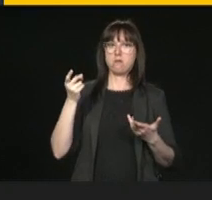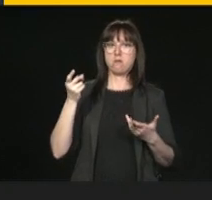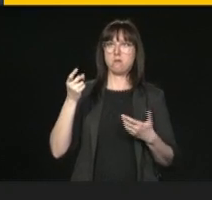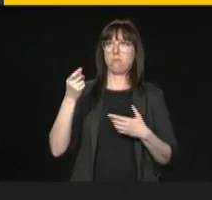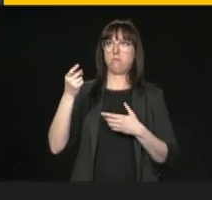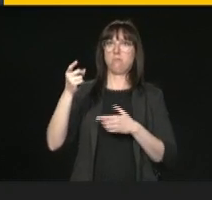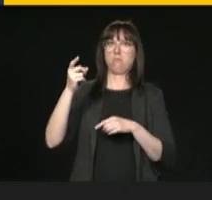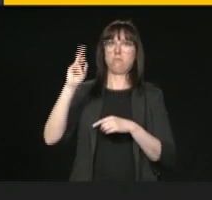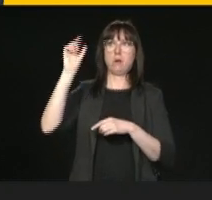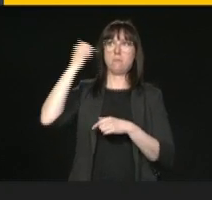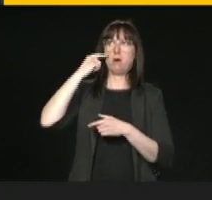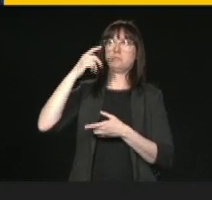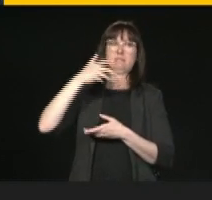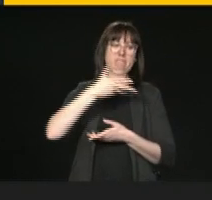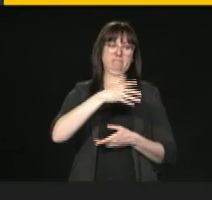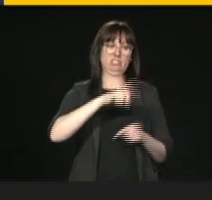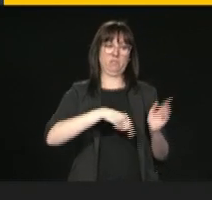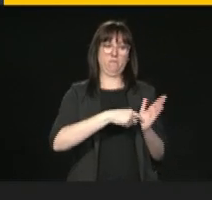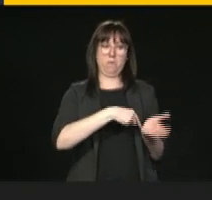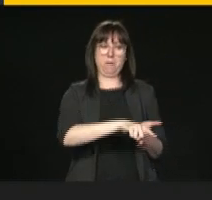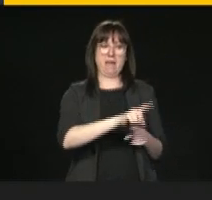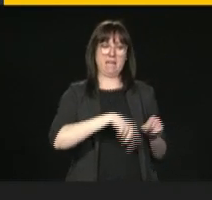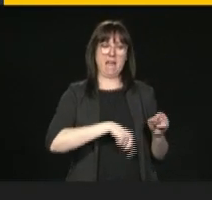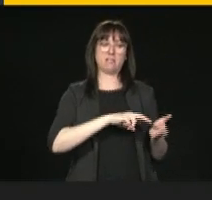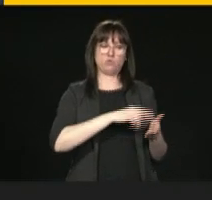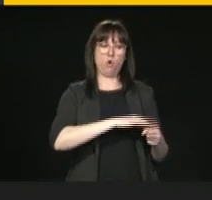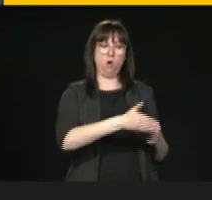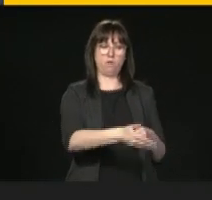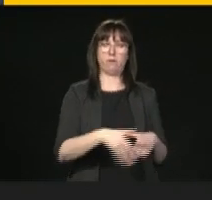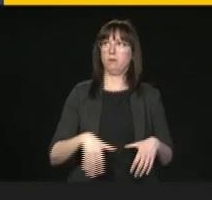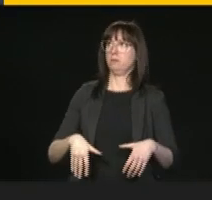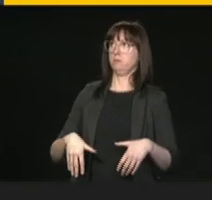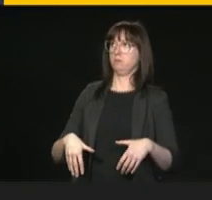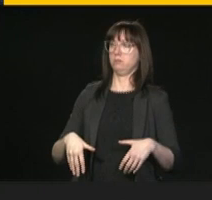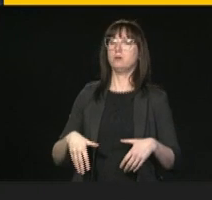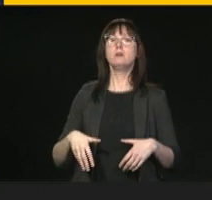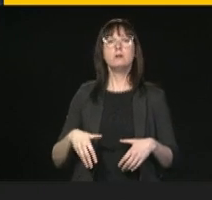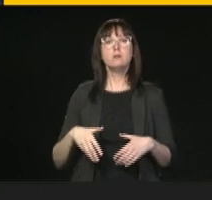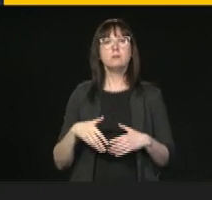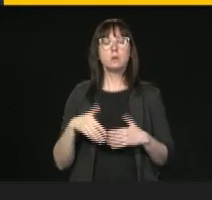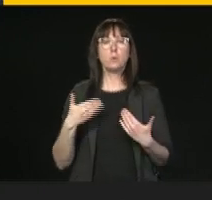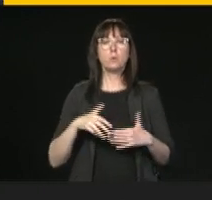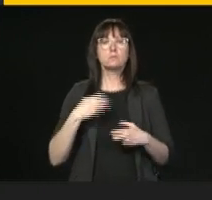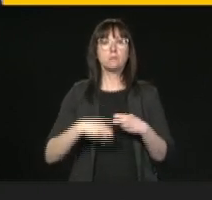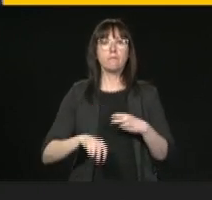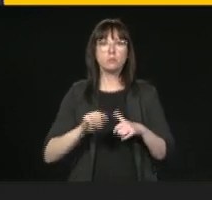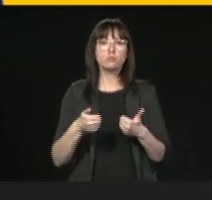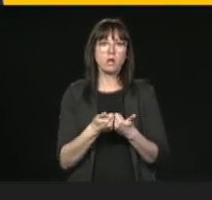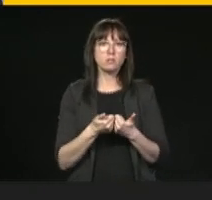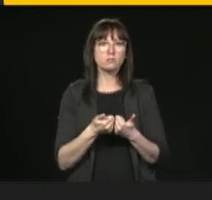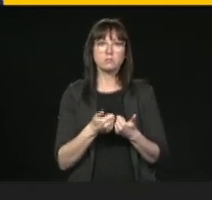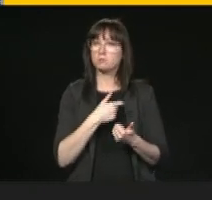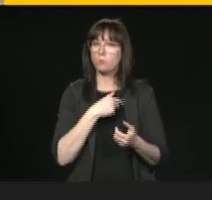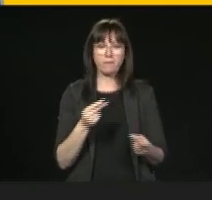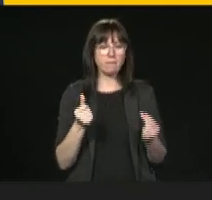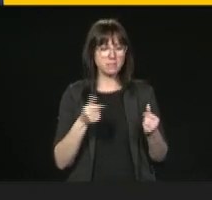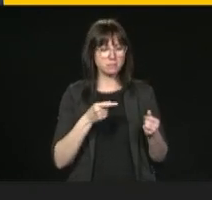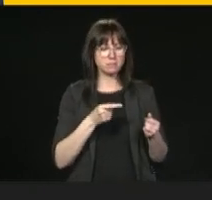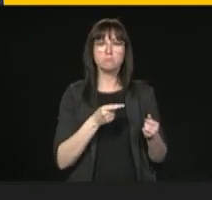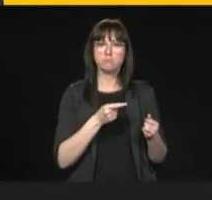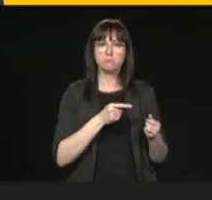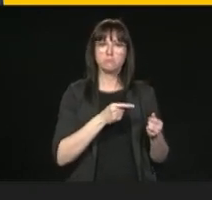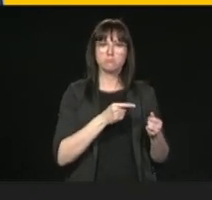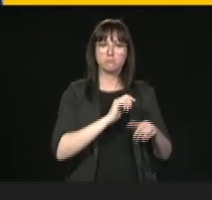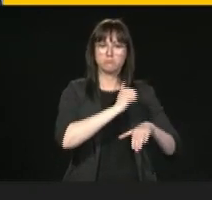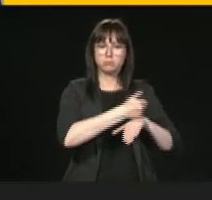was the most important challenge, and you've seen us react quickly. That to me was the most important issue that we need to get on really rapidly,